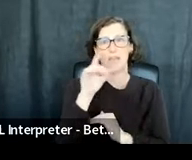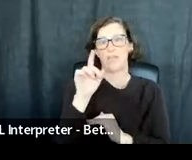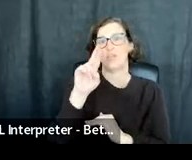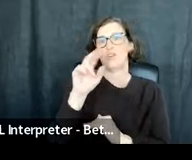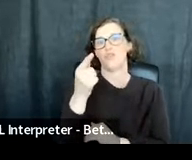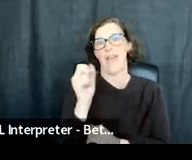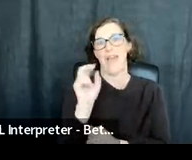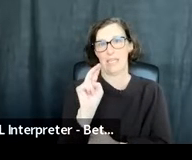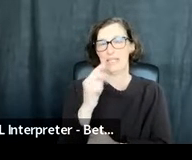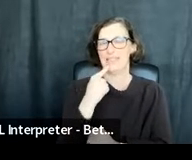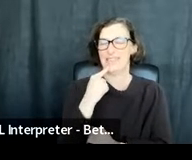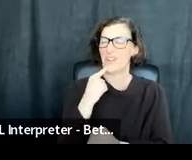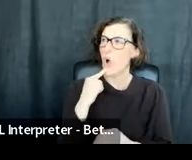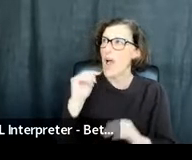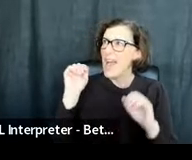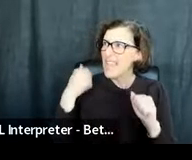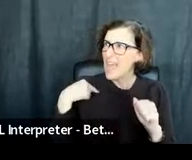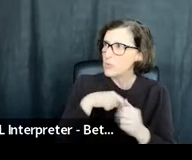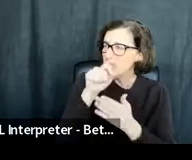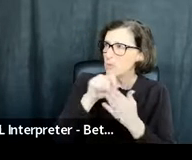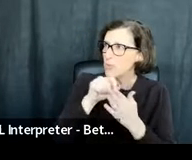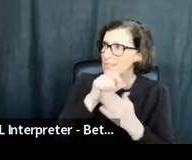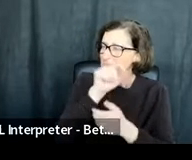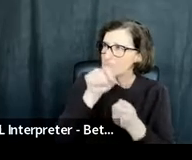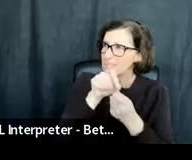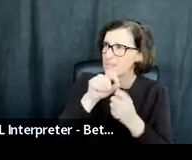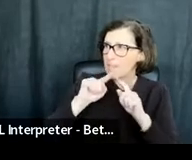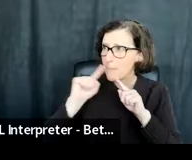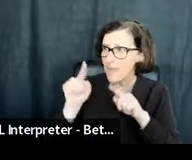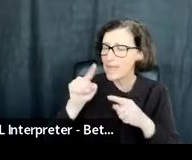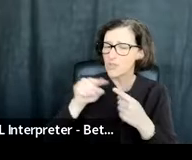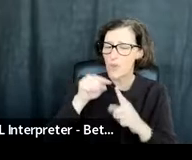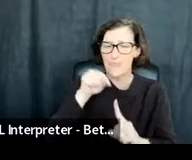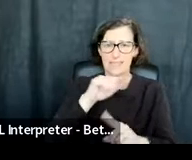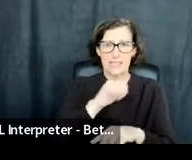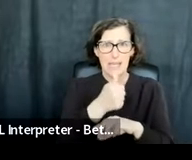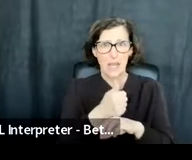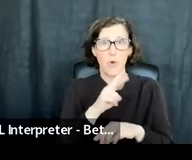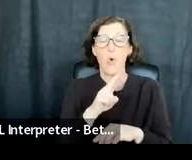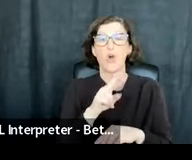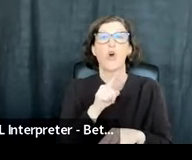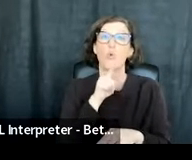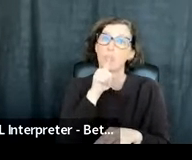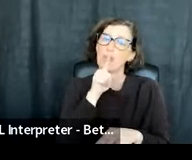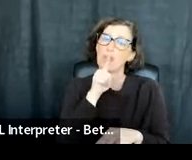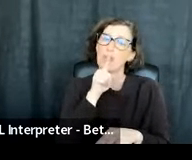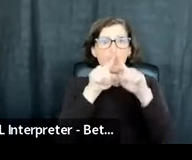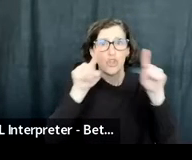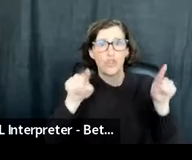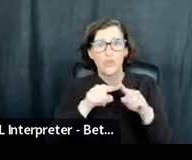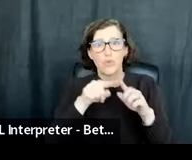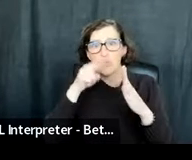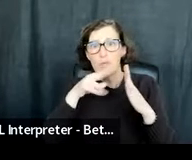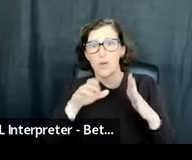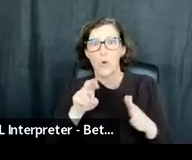can we write some custom commands once this is implemented for these screens, that kind of thing, where someone who's a real screen reader or Braille, maybe they're a Braille